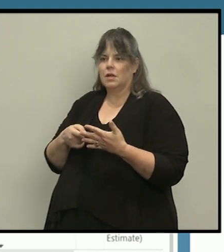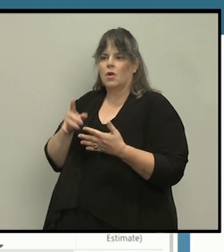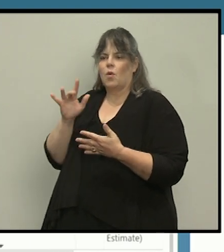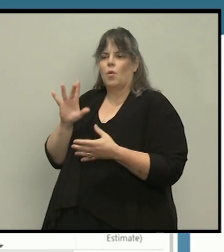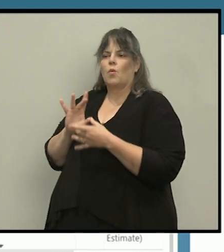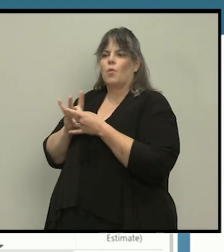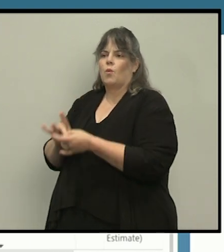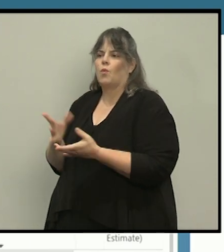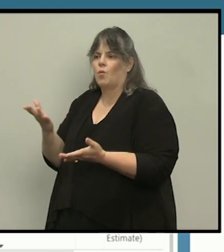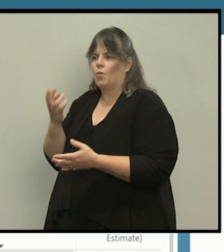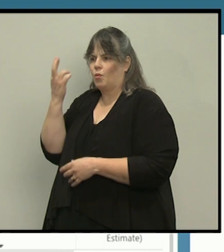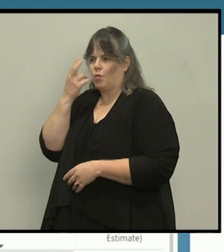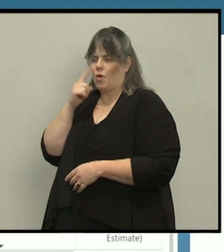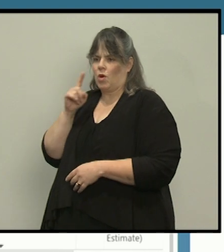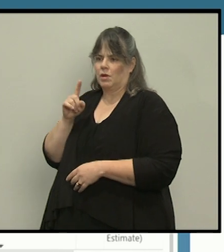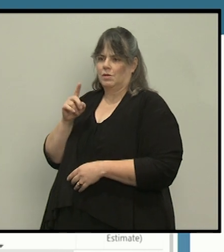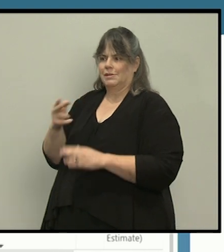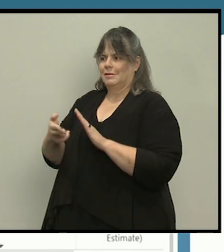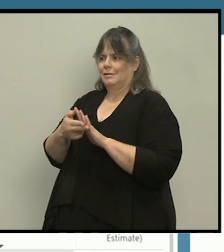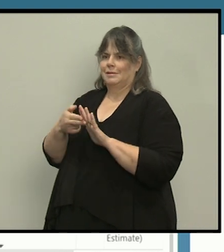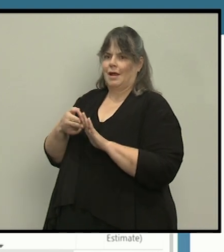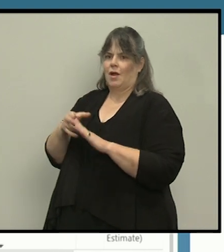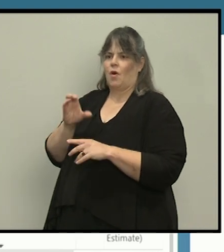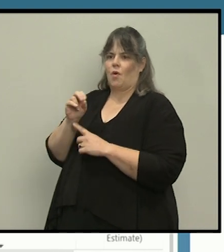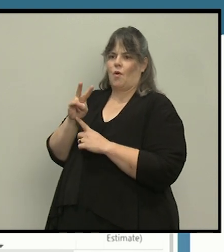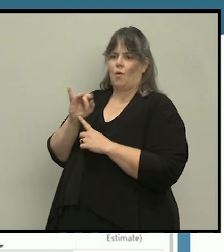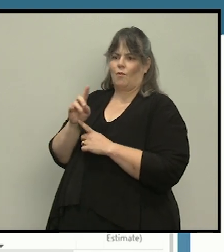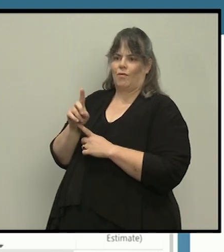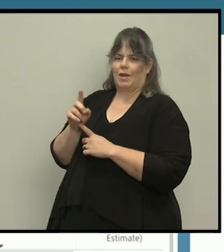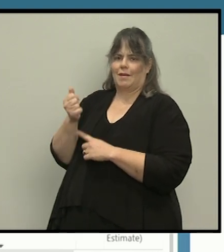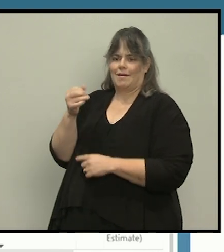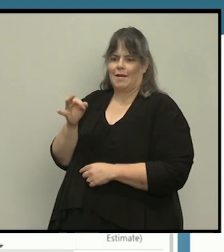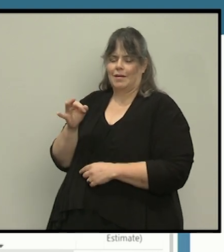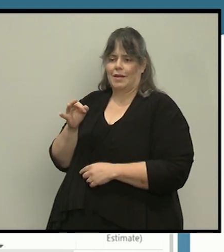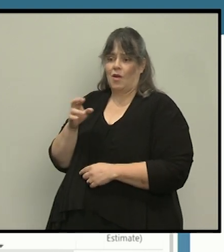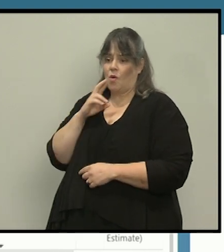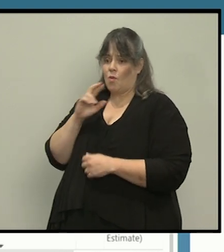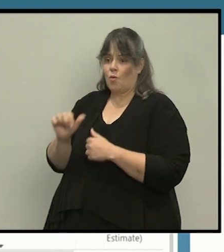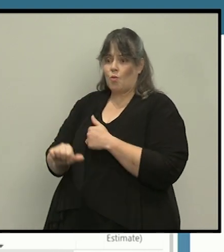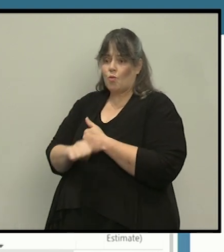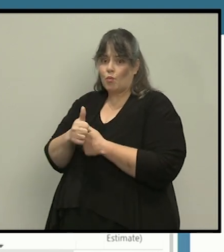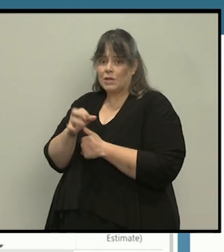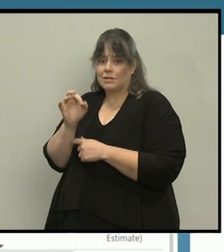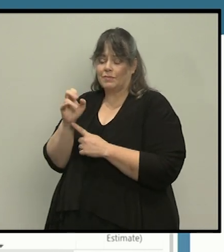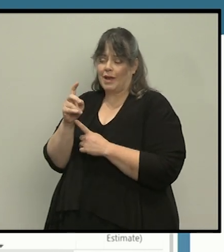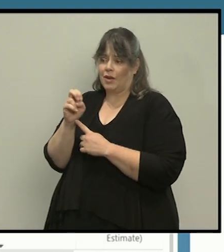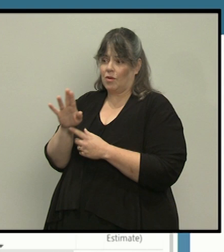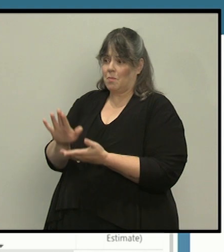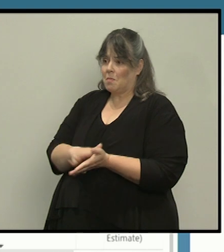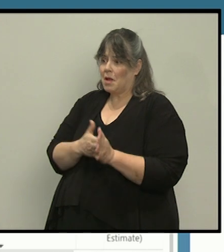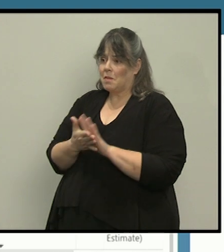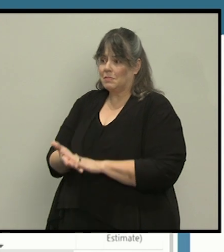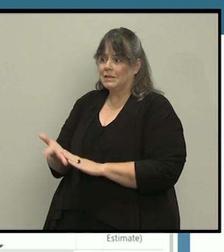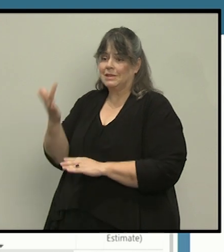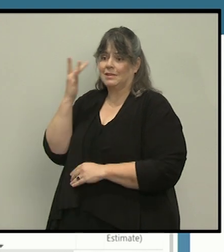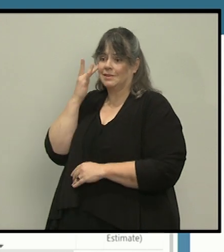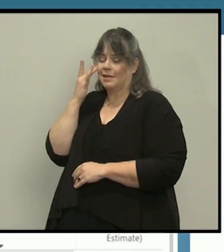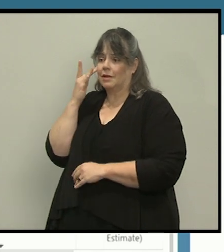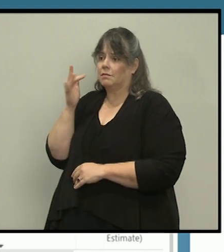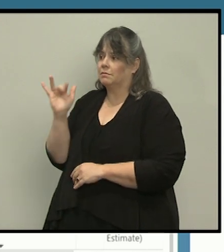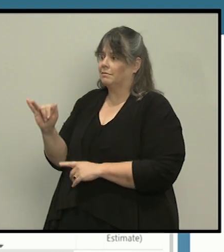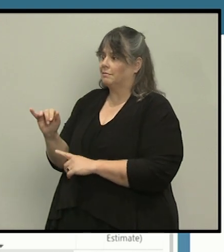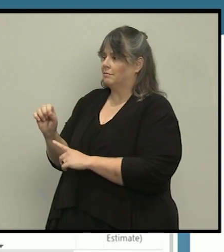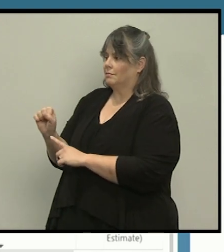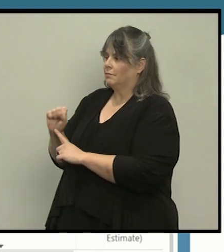COVID-19. The risk factors for getting sick include circumstances such as whether people are